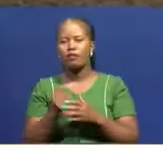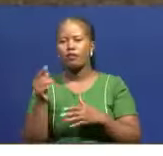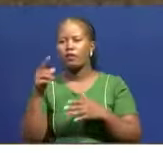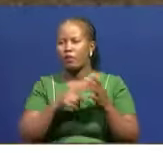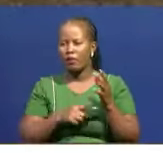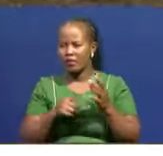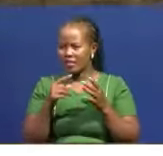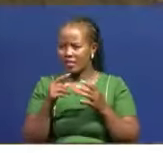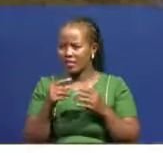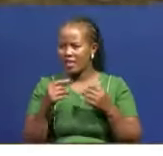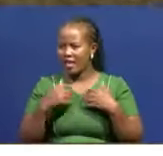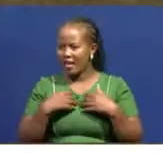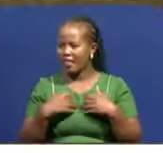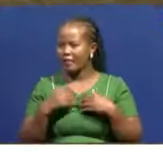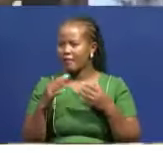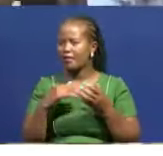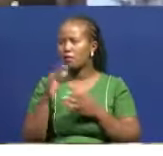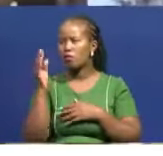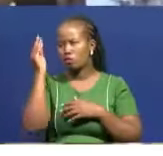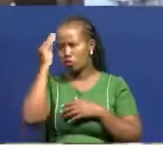that you picked up from this franchise?